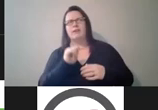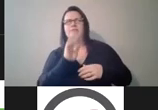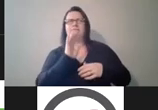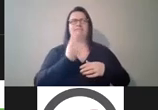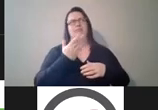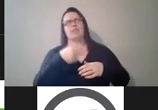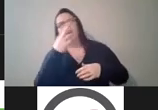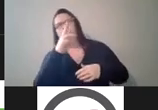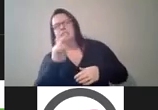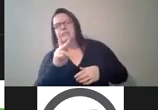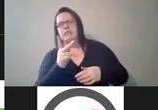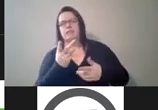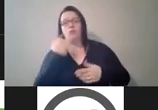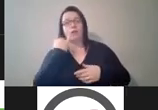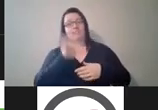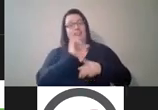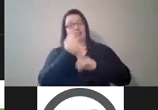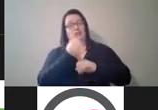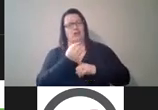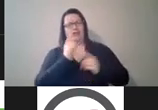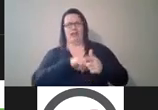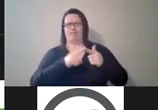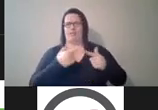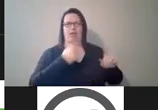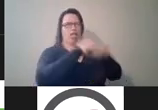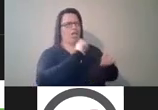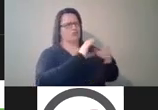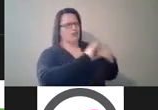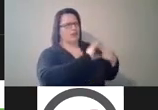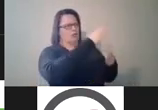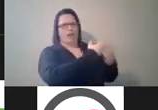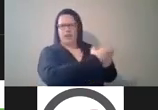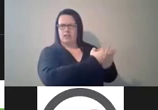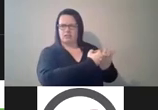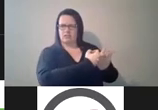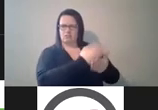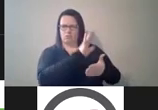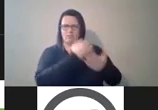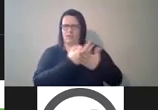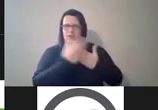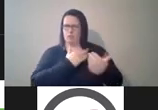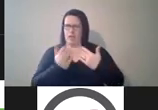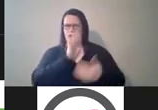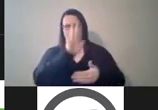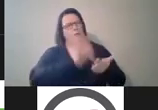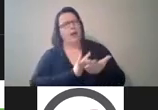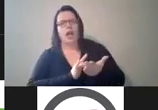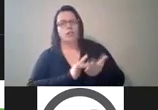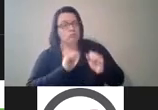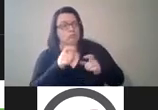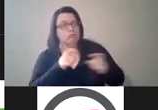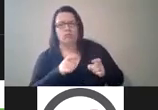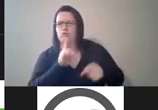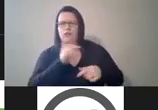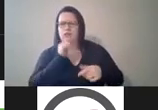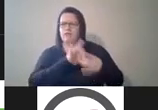why am I necessarily asking you questions about your finances or how you manage your medications, right? So it's